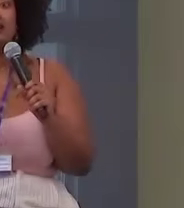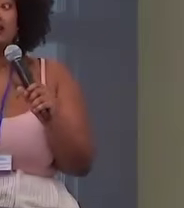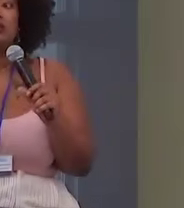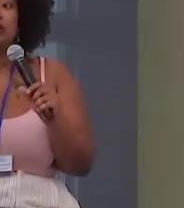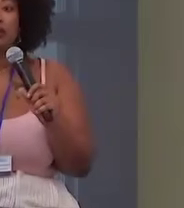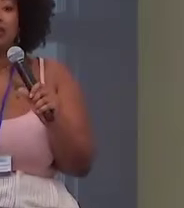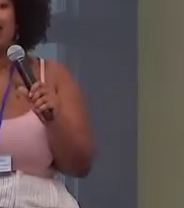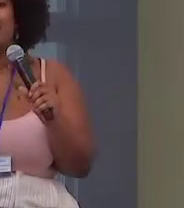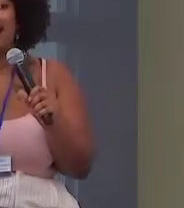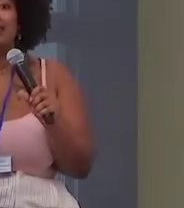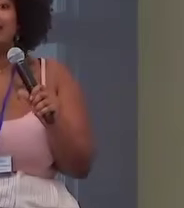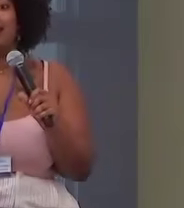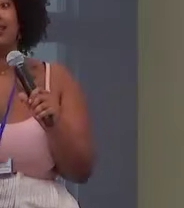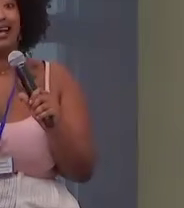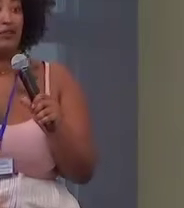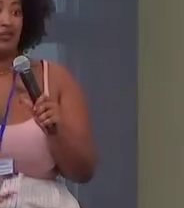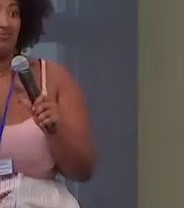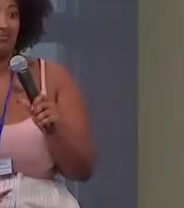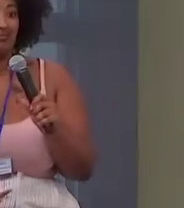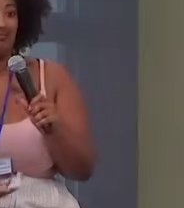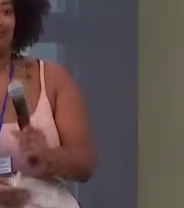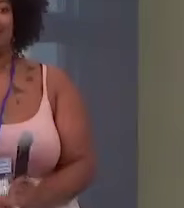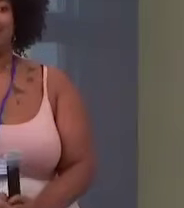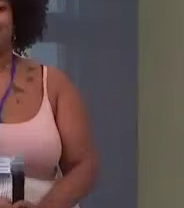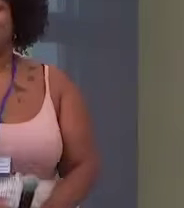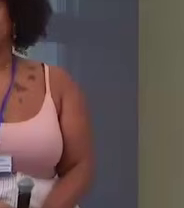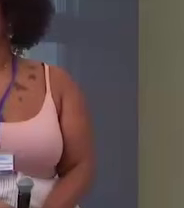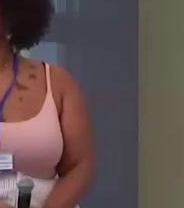thing. This is so people can have balanced, healthy lives.